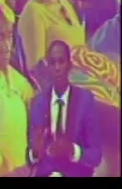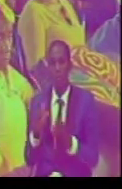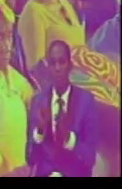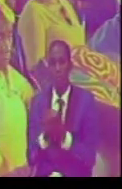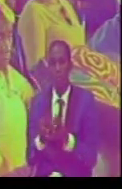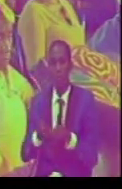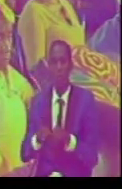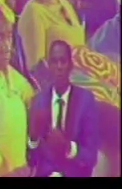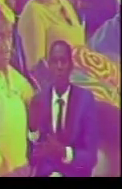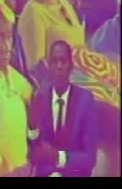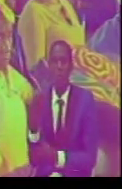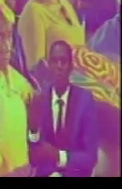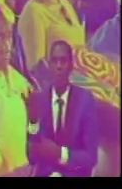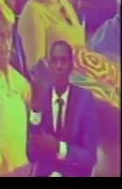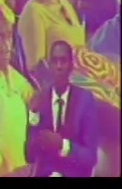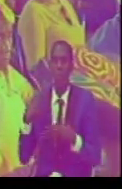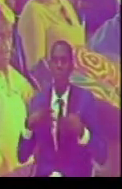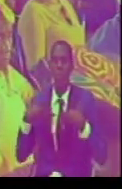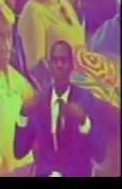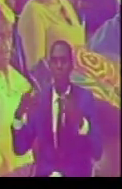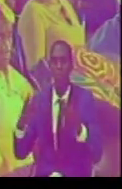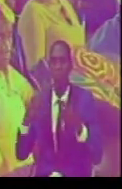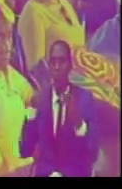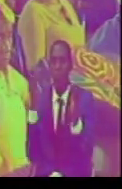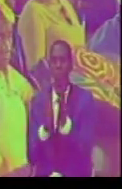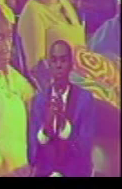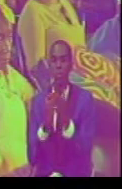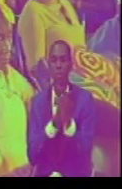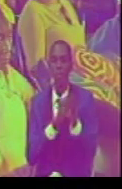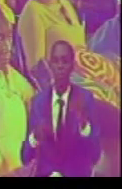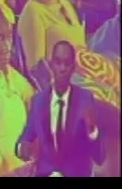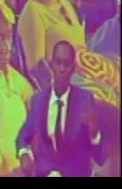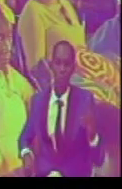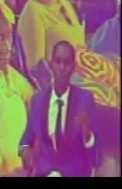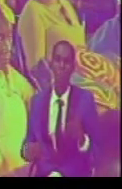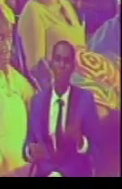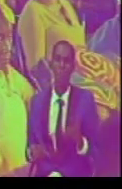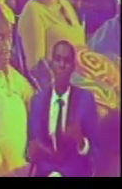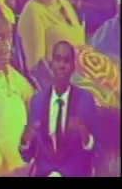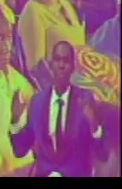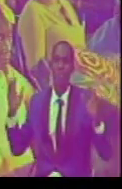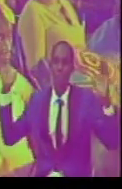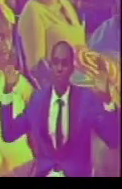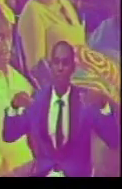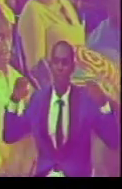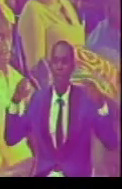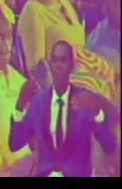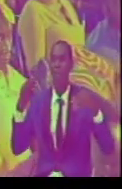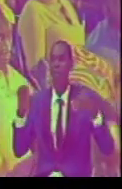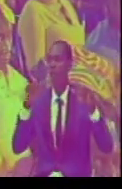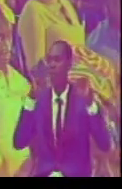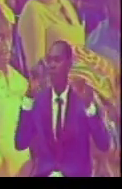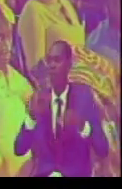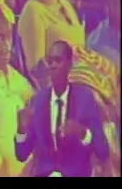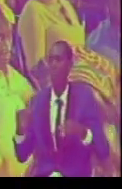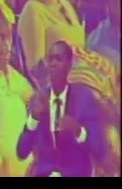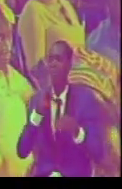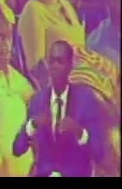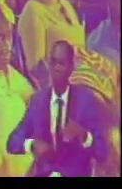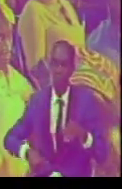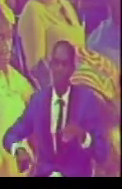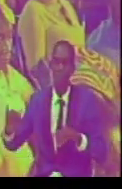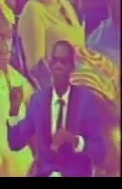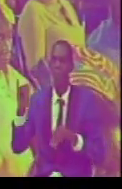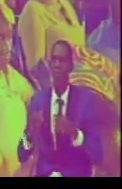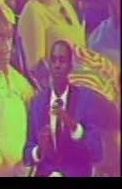of God, that fractured arm was healed. Praise the Lord. The showers